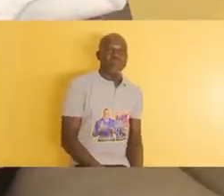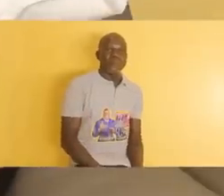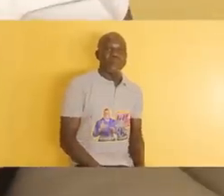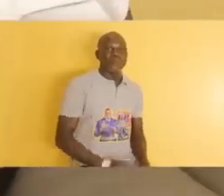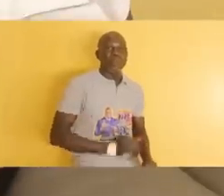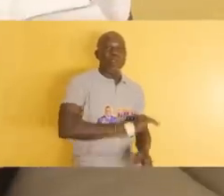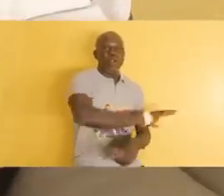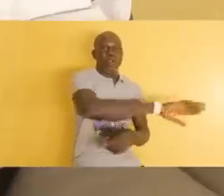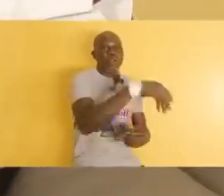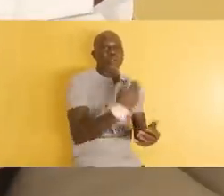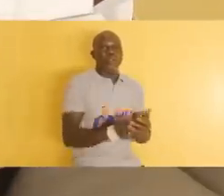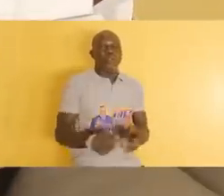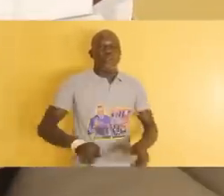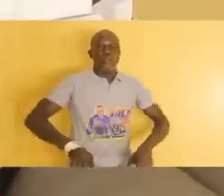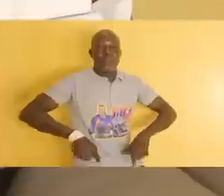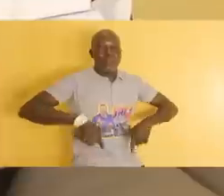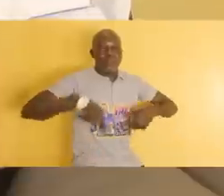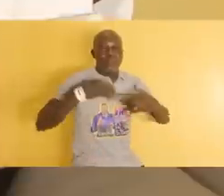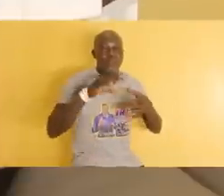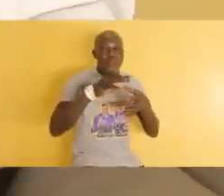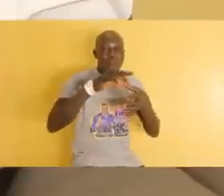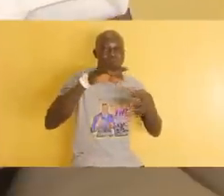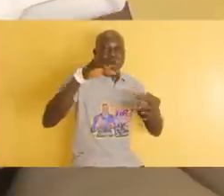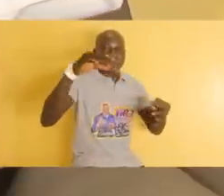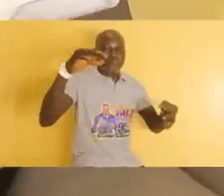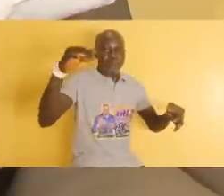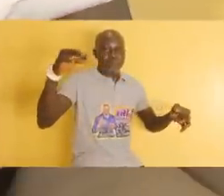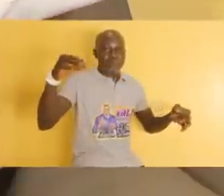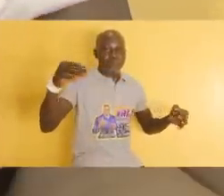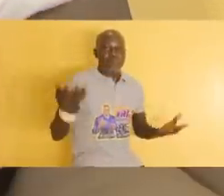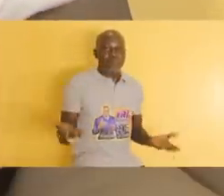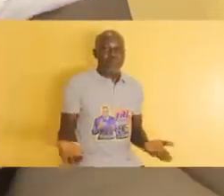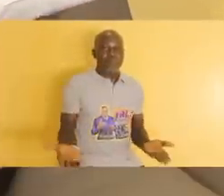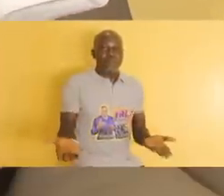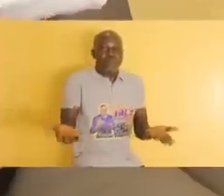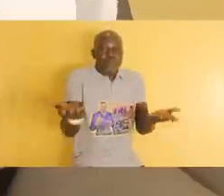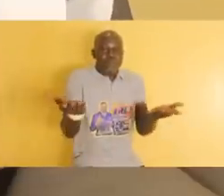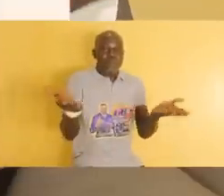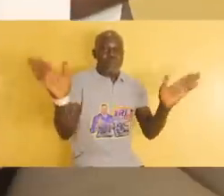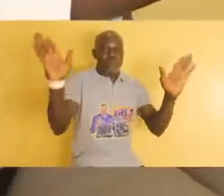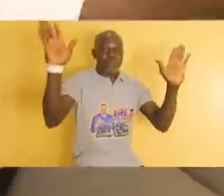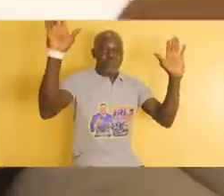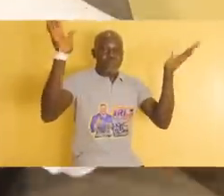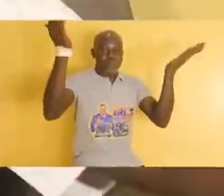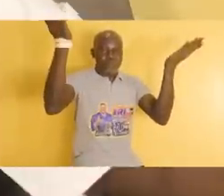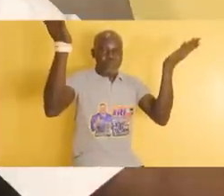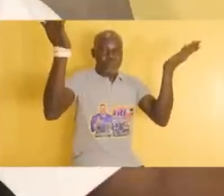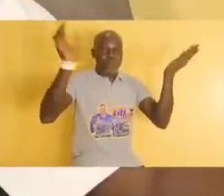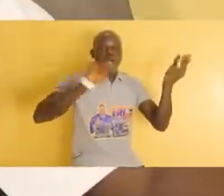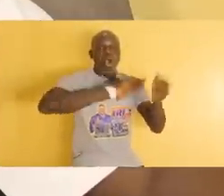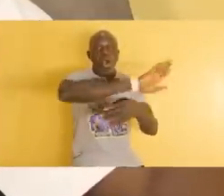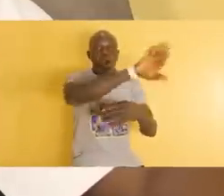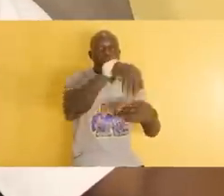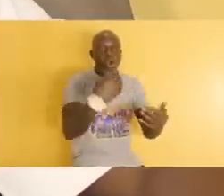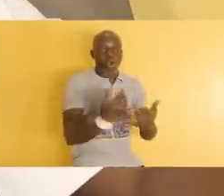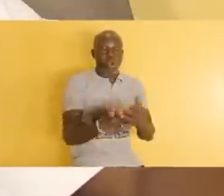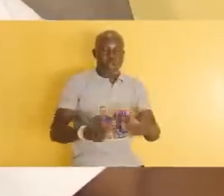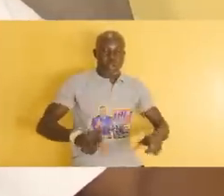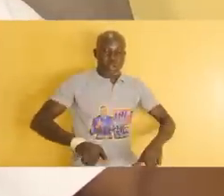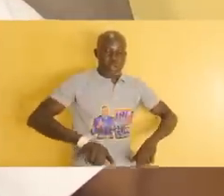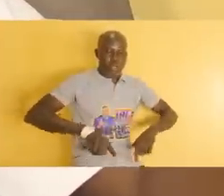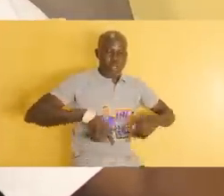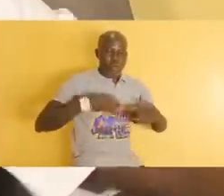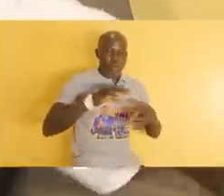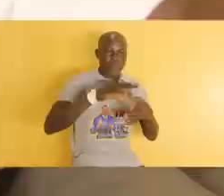ye okan all the living soul egbe owo yin soke lift up your hands gbogbo ala ye okan all the